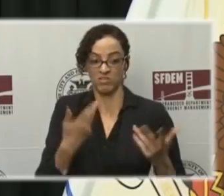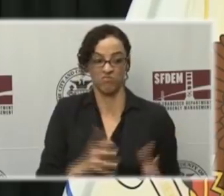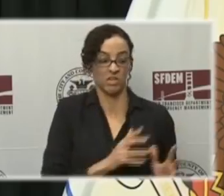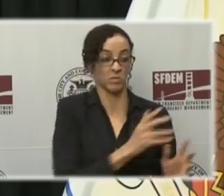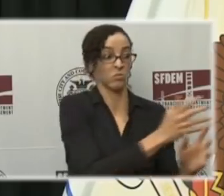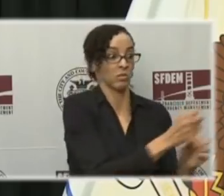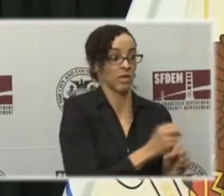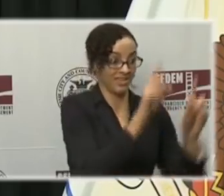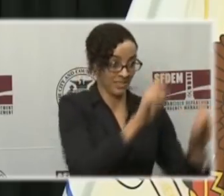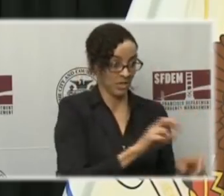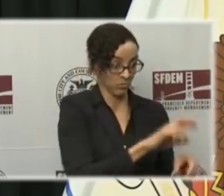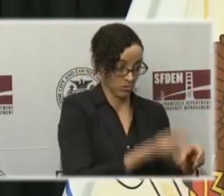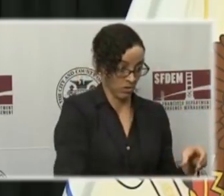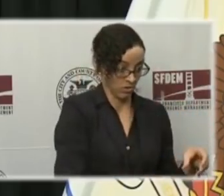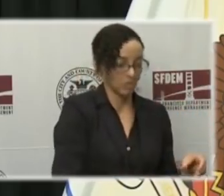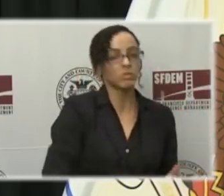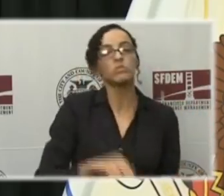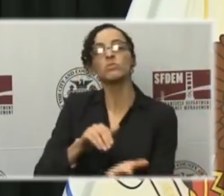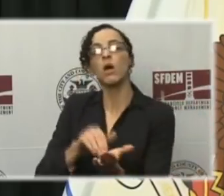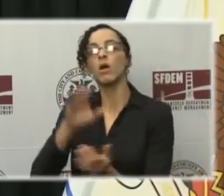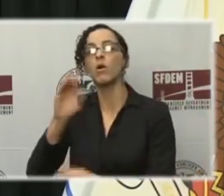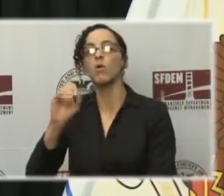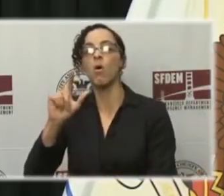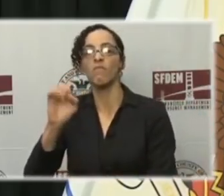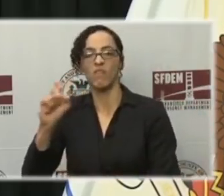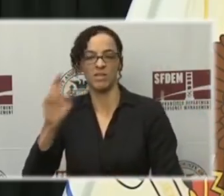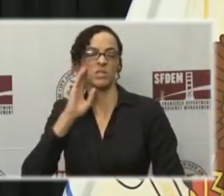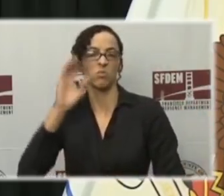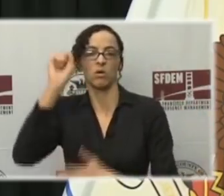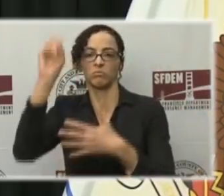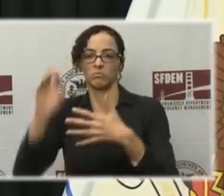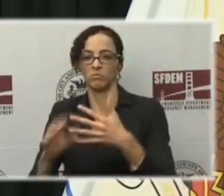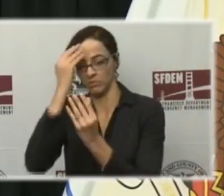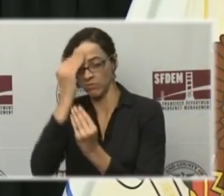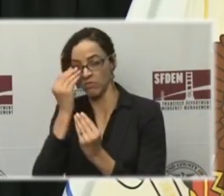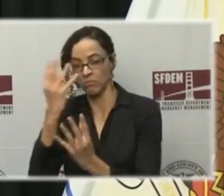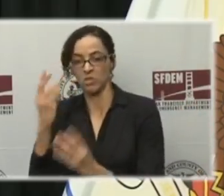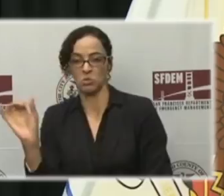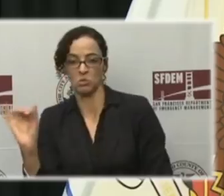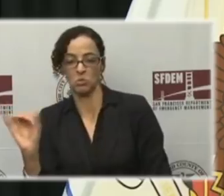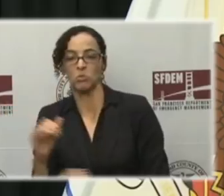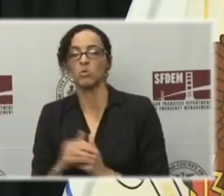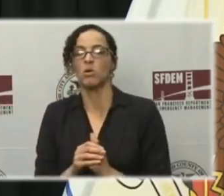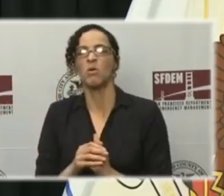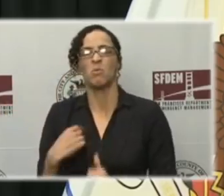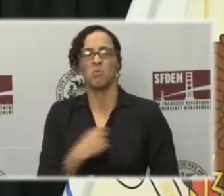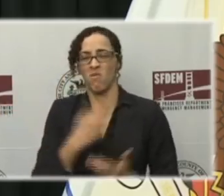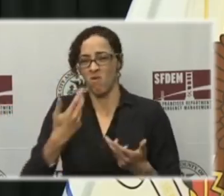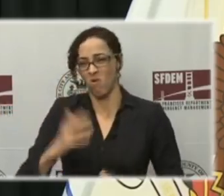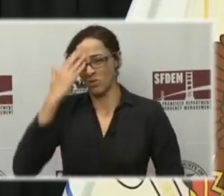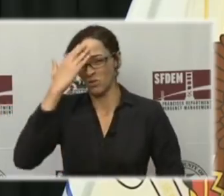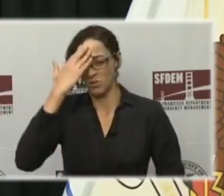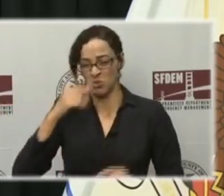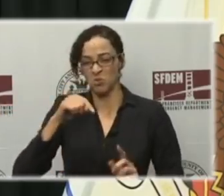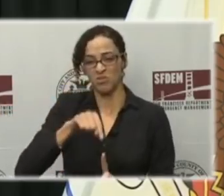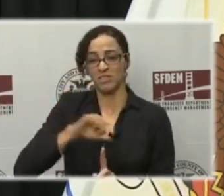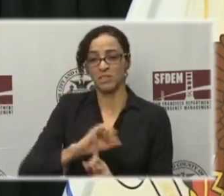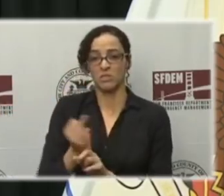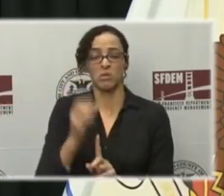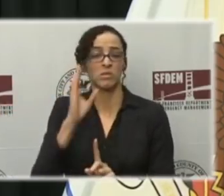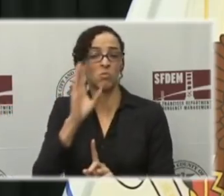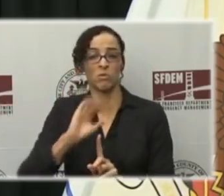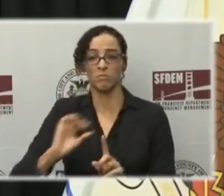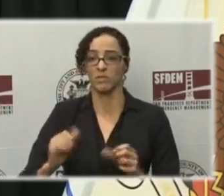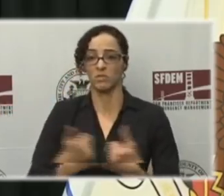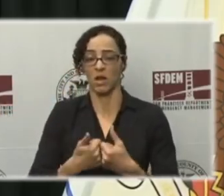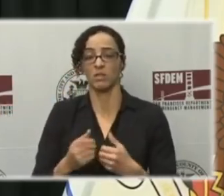more details as well. We knew the situation would be challenging, and so immediately last week, I sent